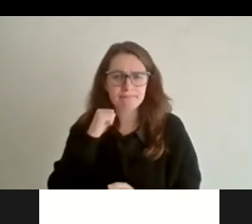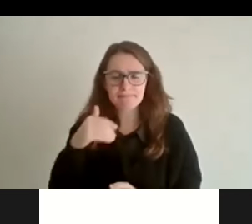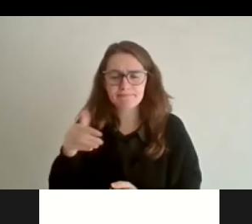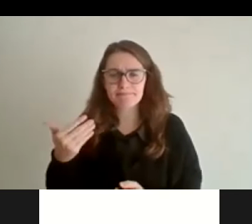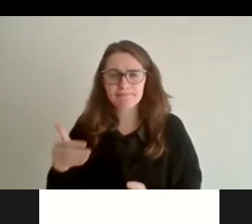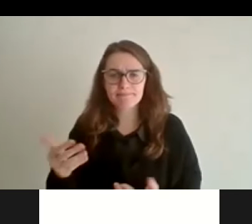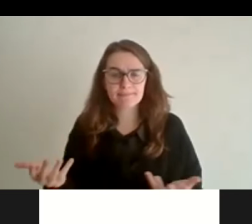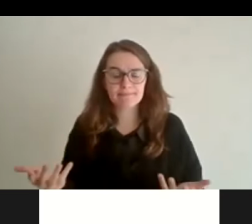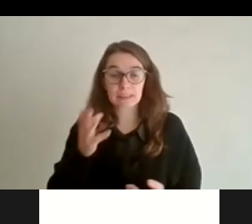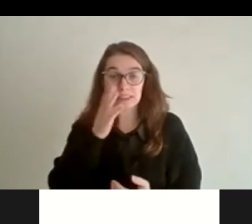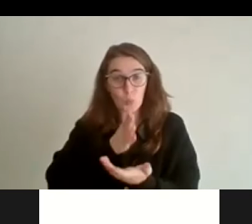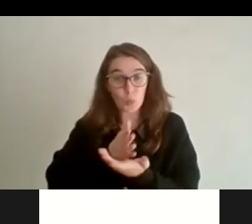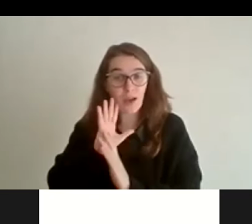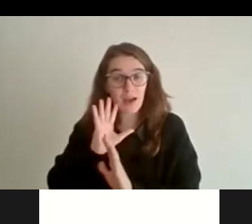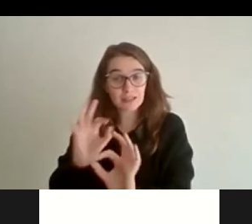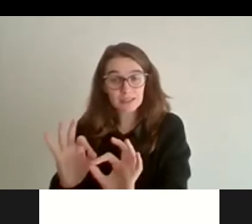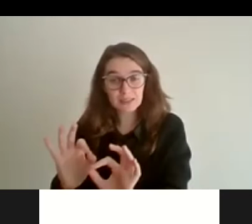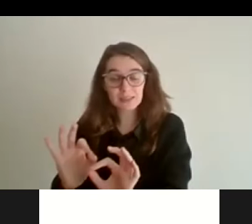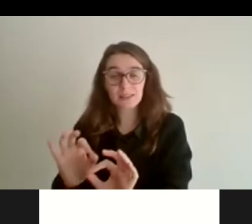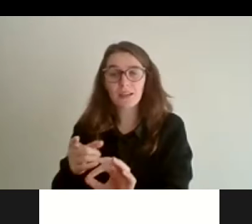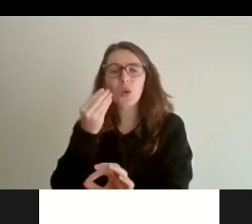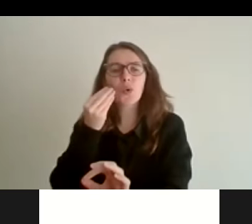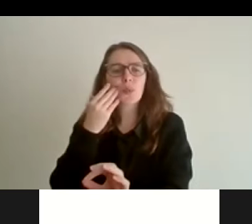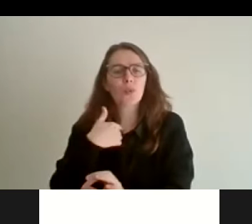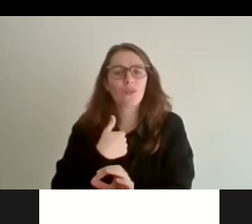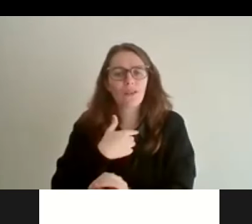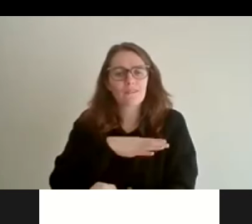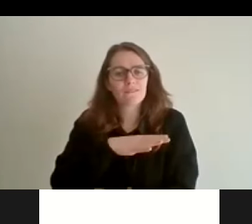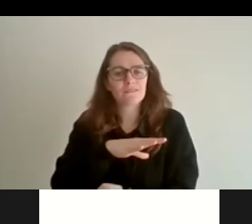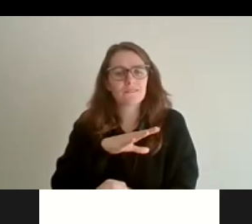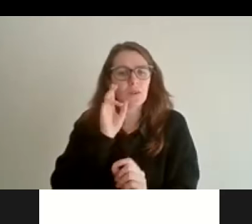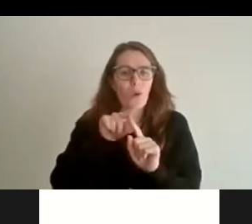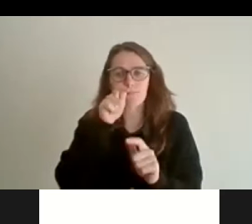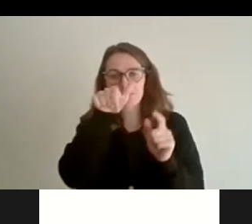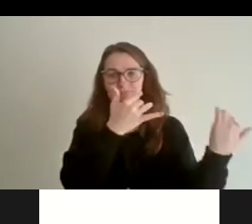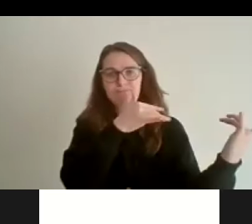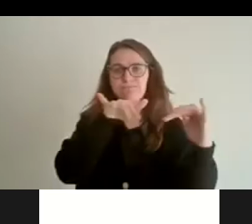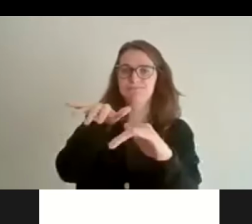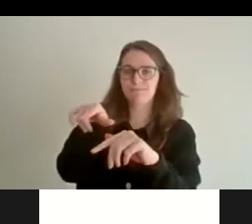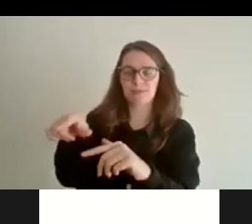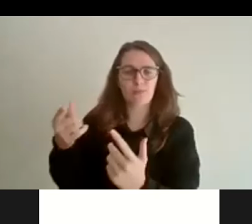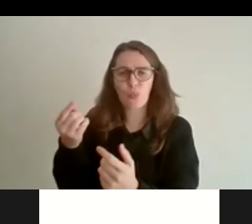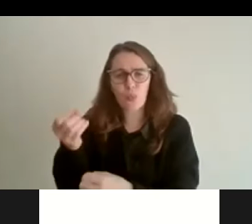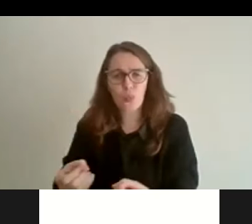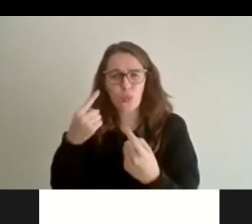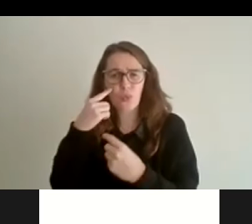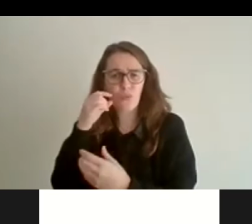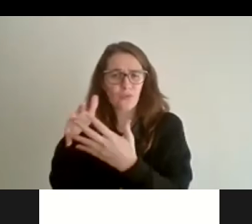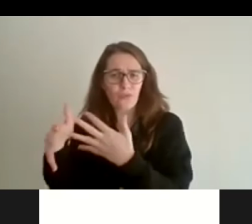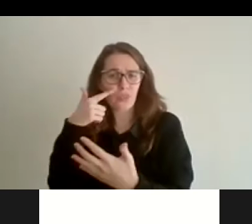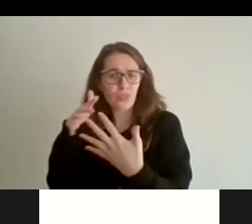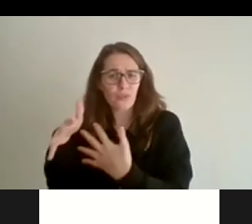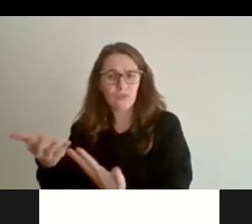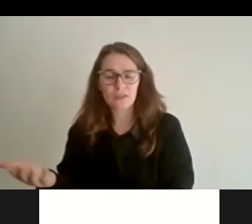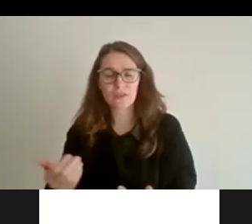then we won't build perception, knowledge, and the desire to solve that issue.